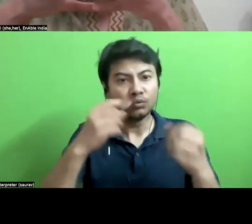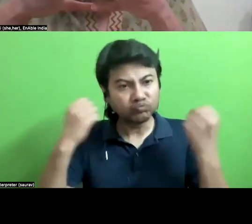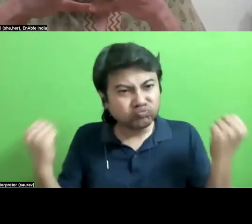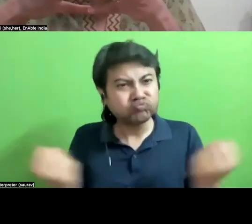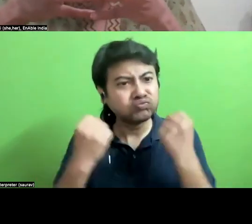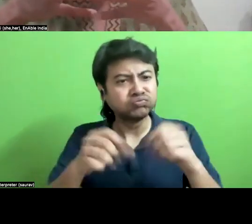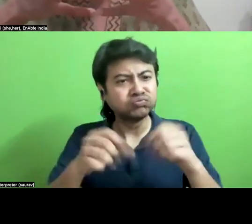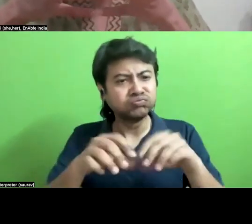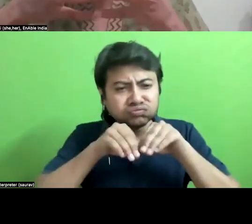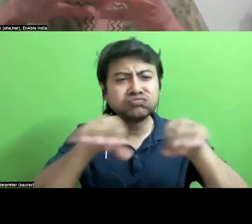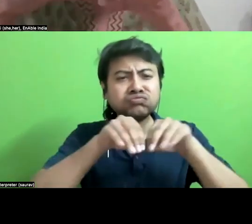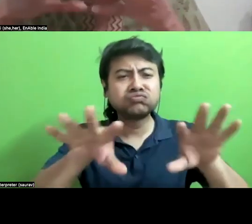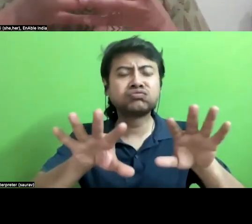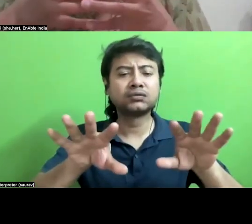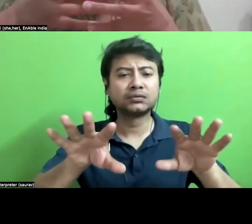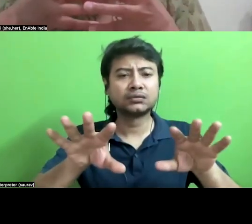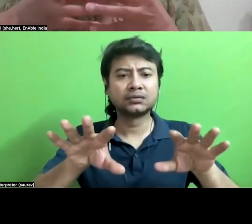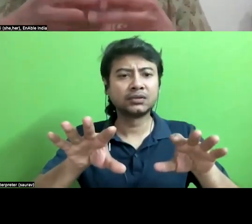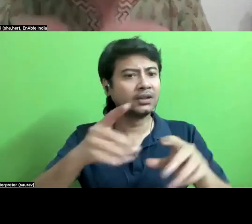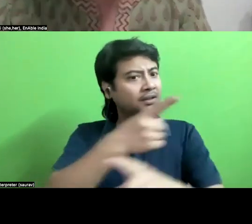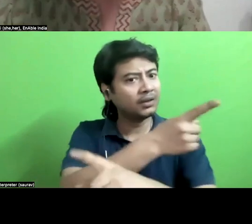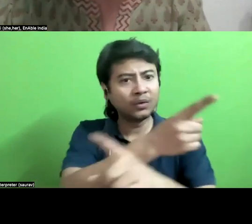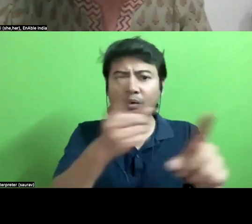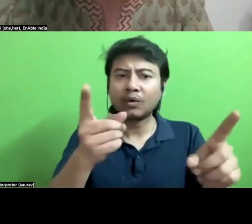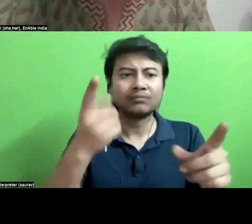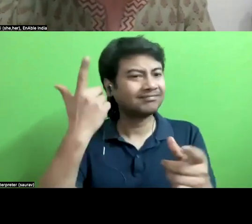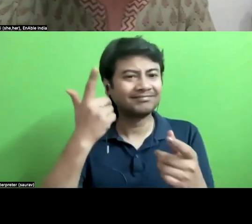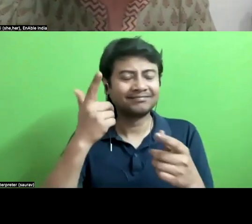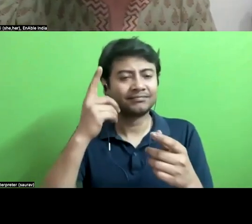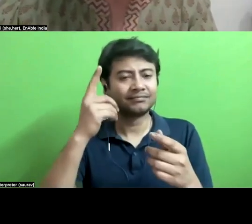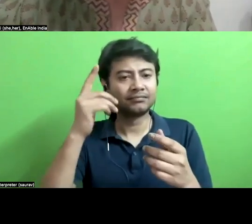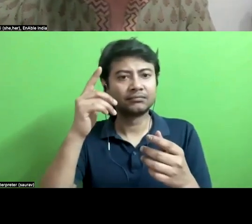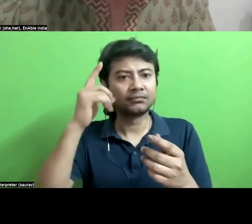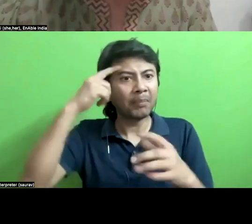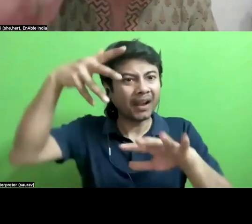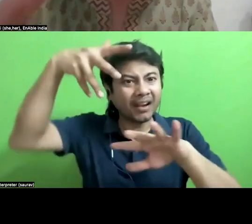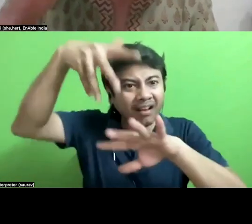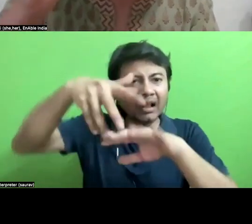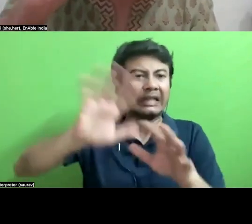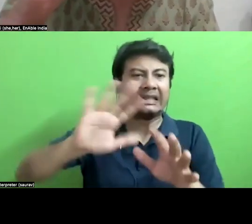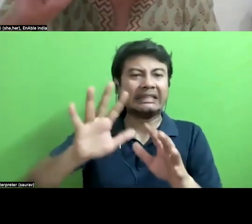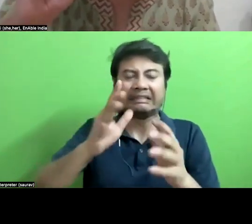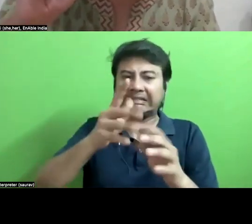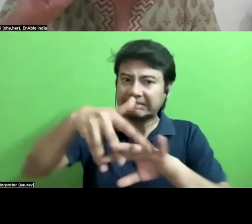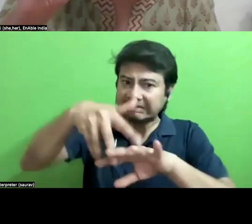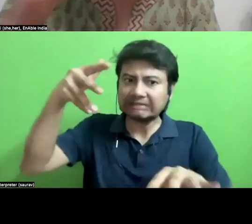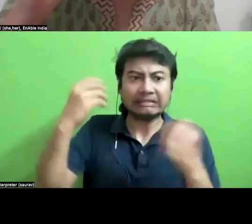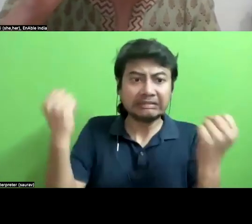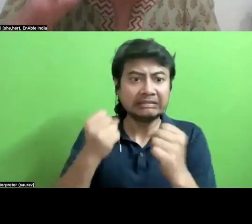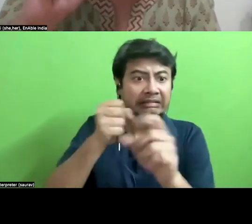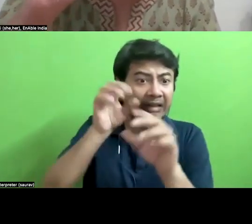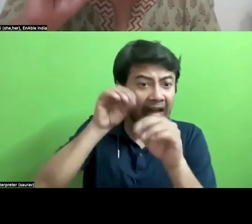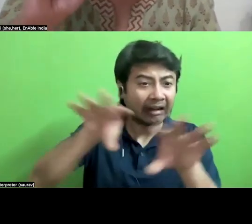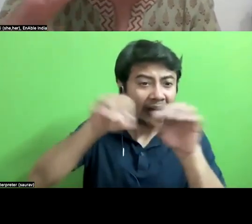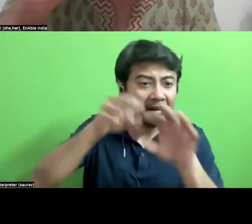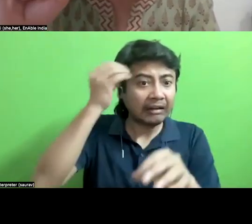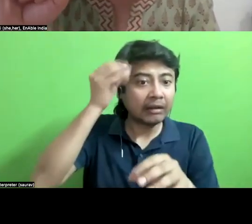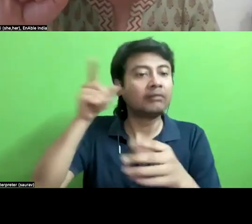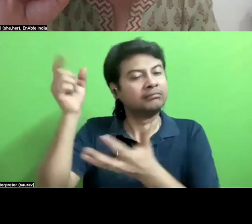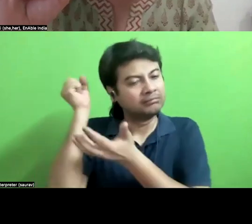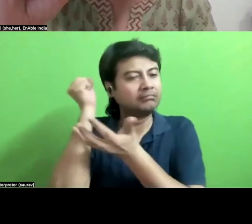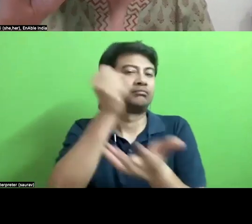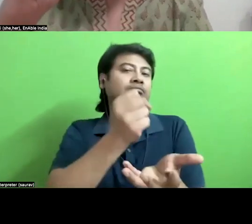willing to work in a collective, such organizations should get funded. And also watch out for who are